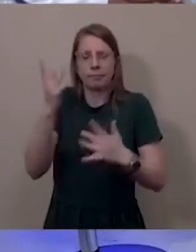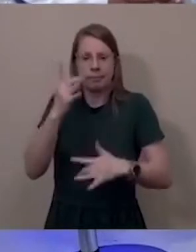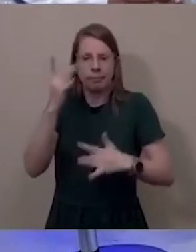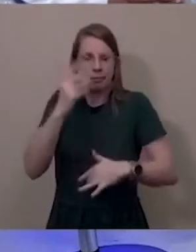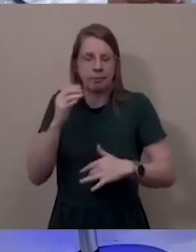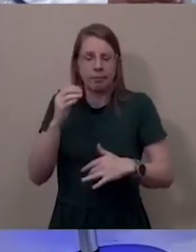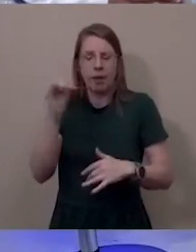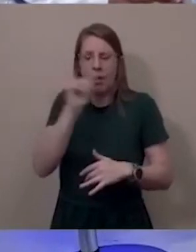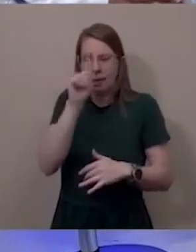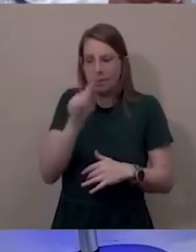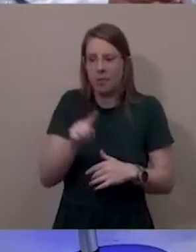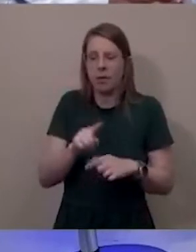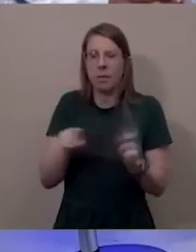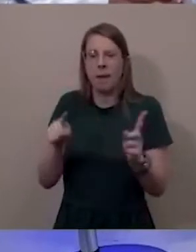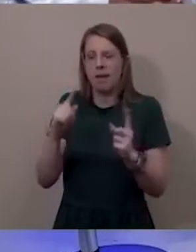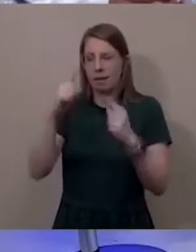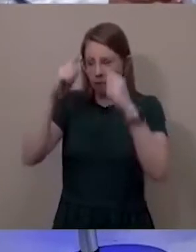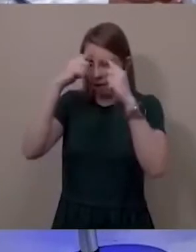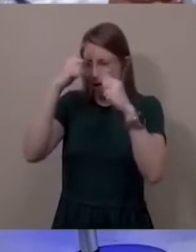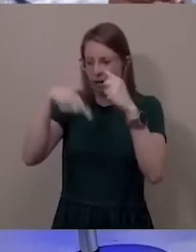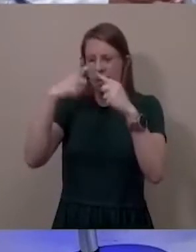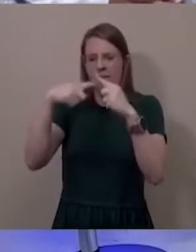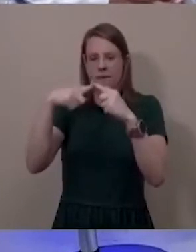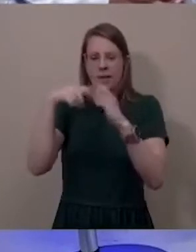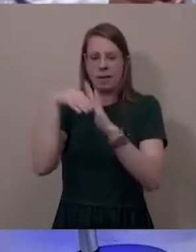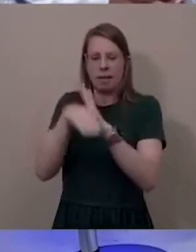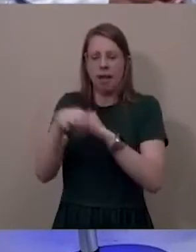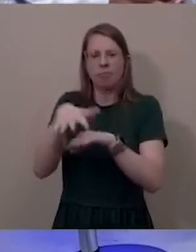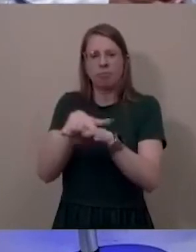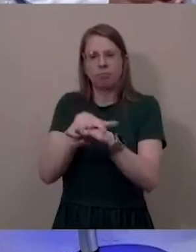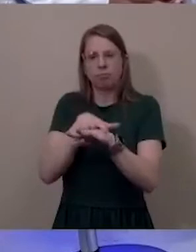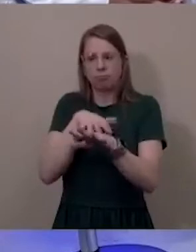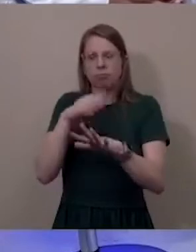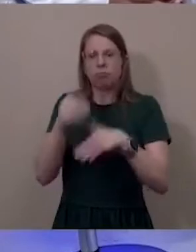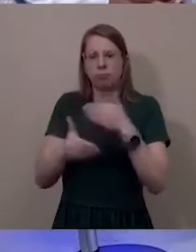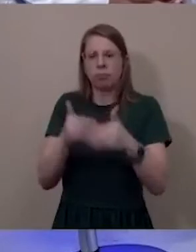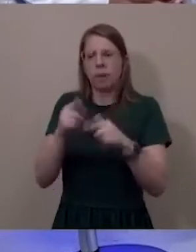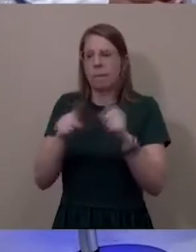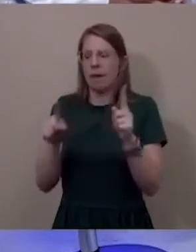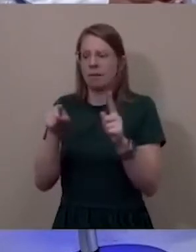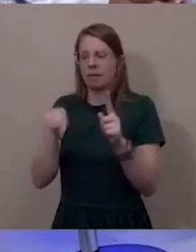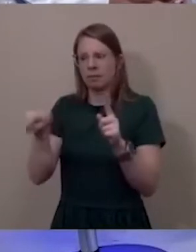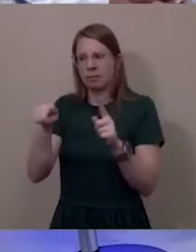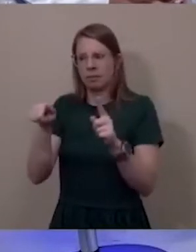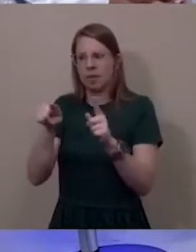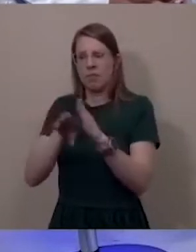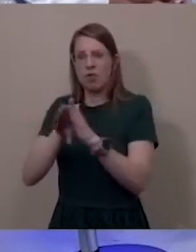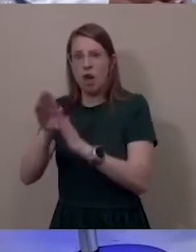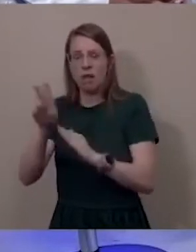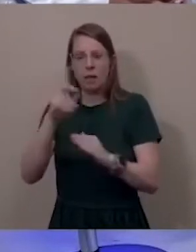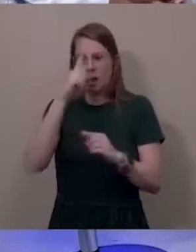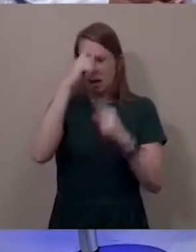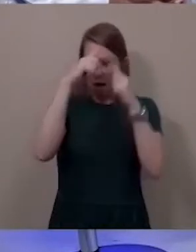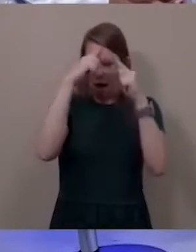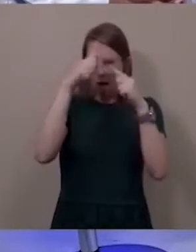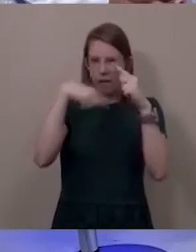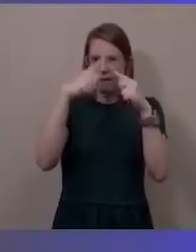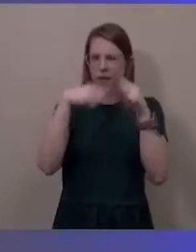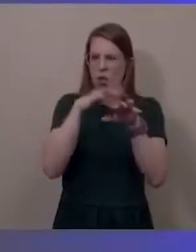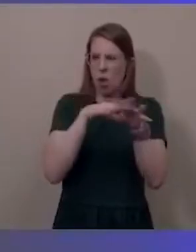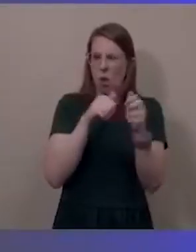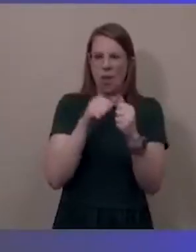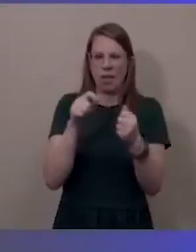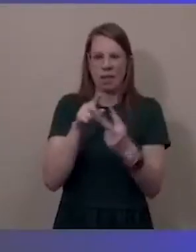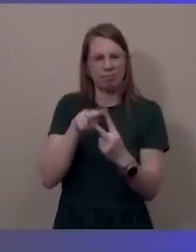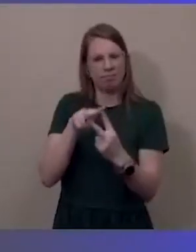decline. But why would your other physical symptoms continue to progress, but your cognitive decline slow with those drugs?